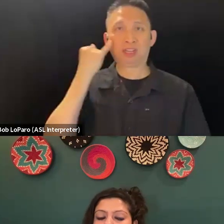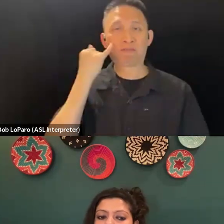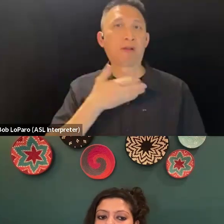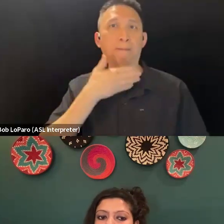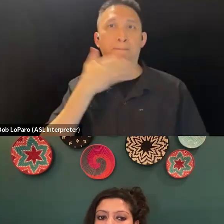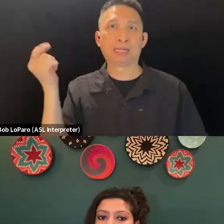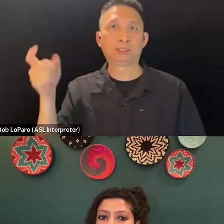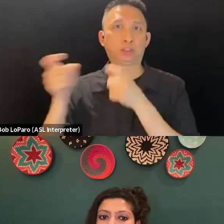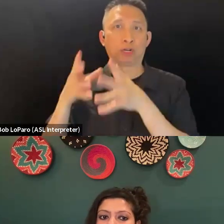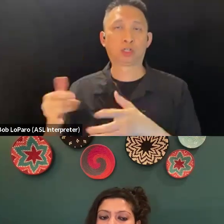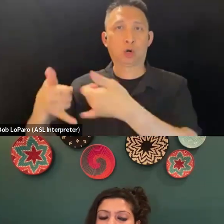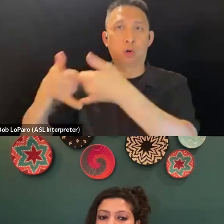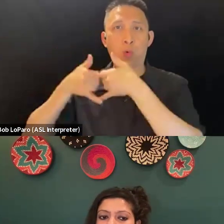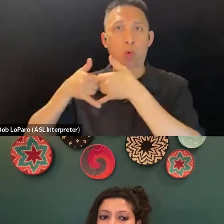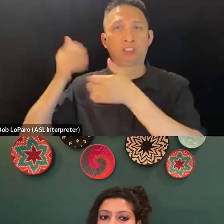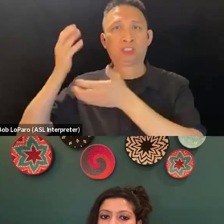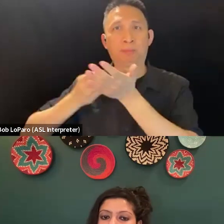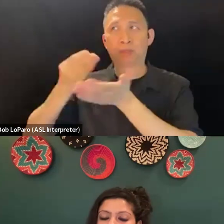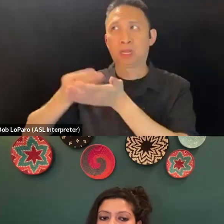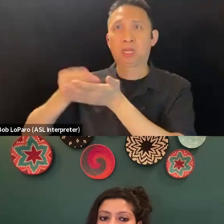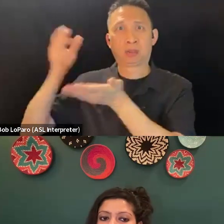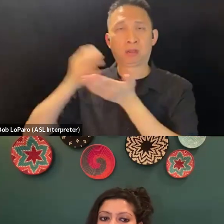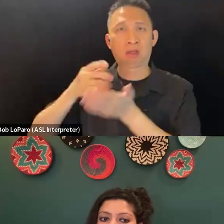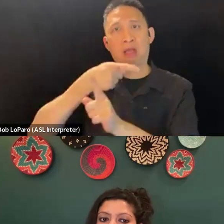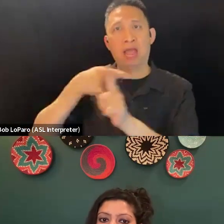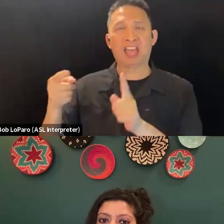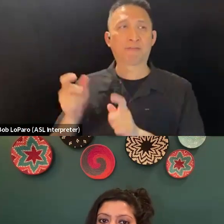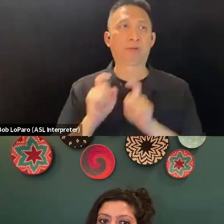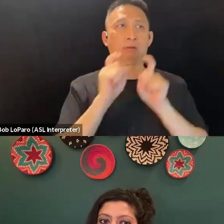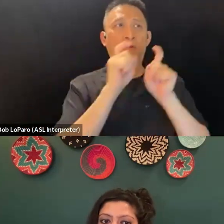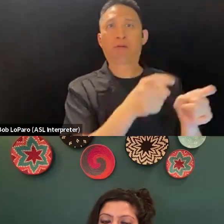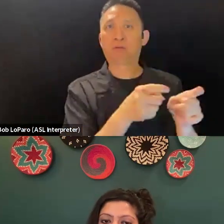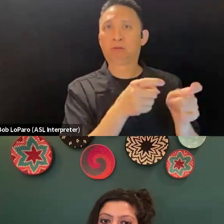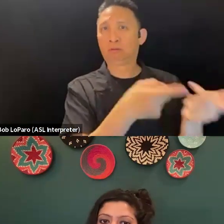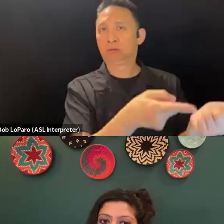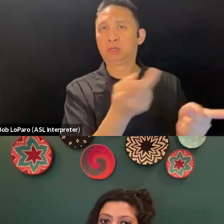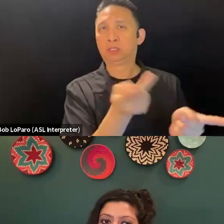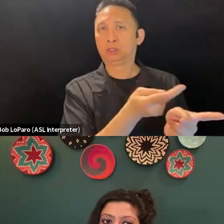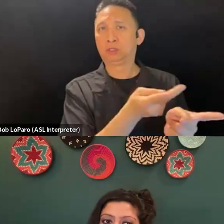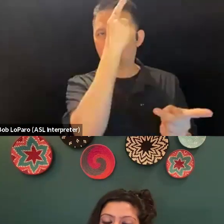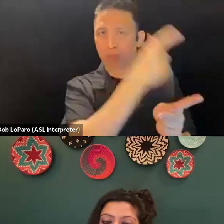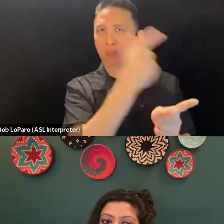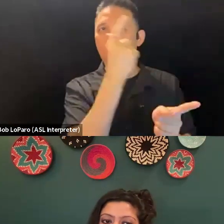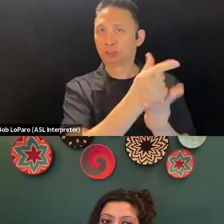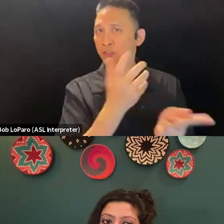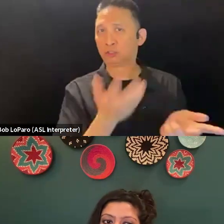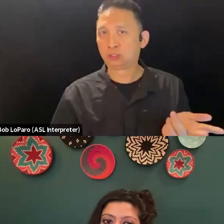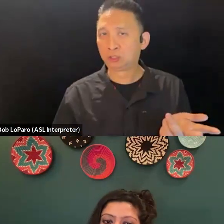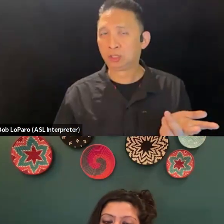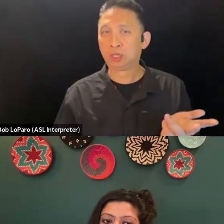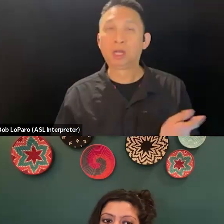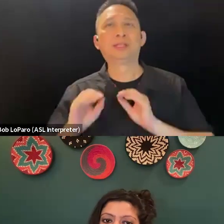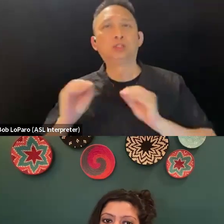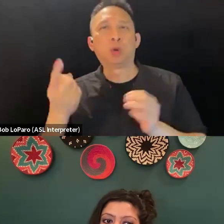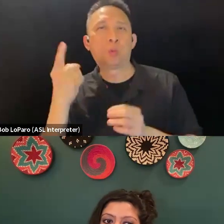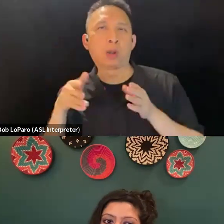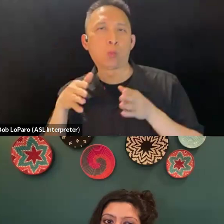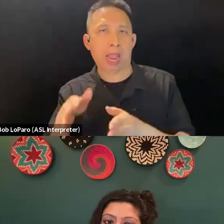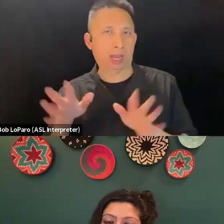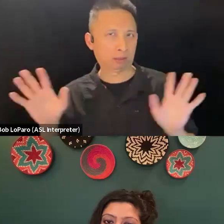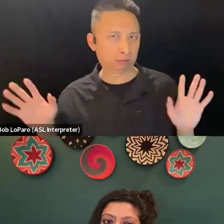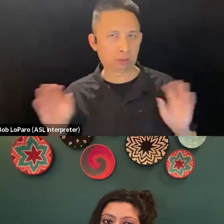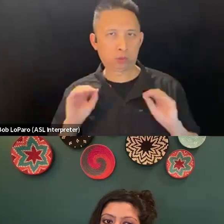One film that I'm producing that Arya, you also know closely of, is we're working on a longer this thing, because there the aim is to move